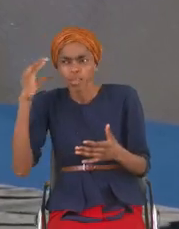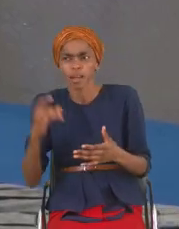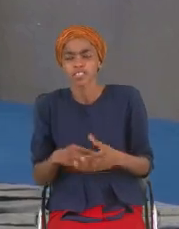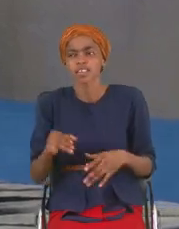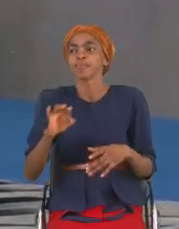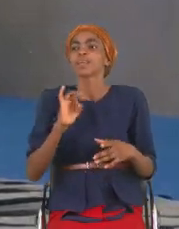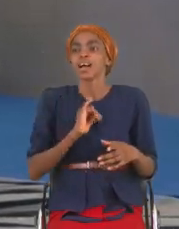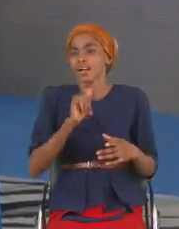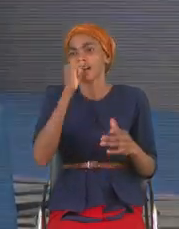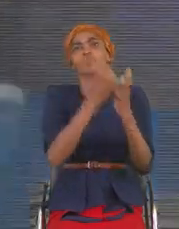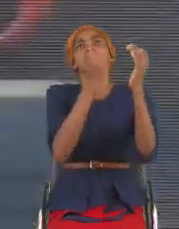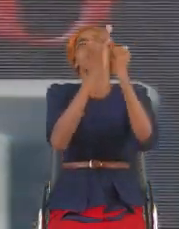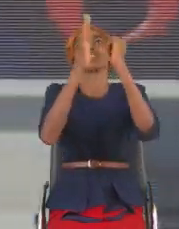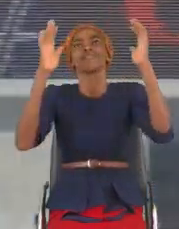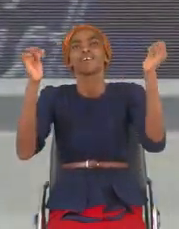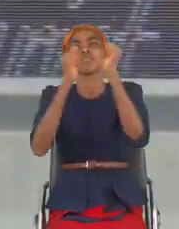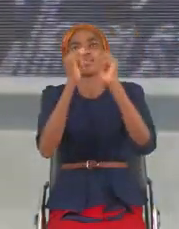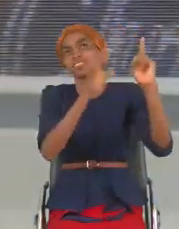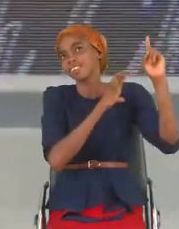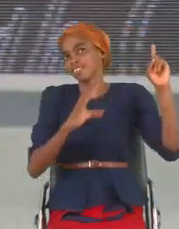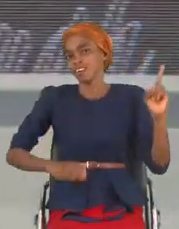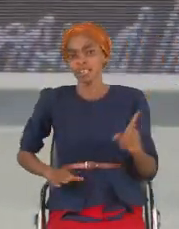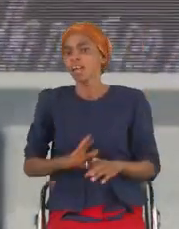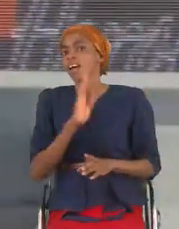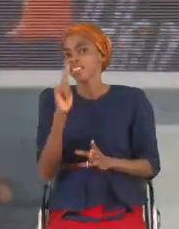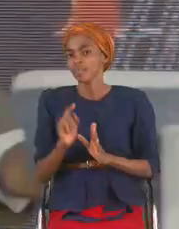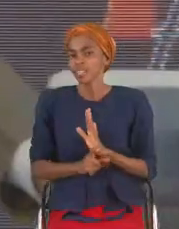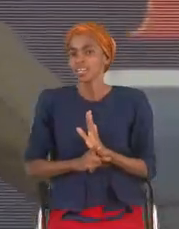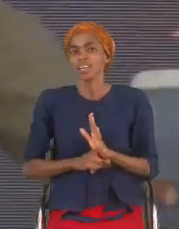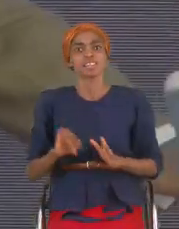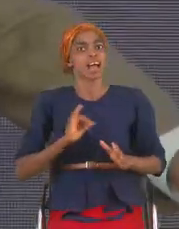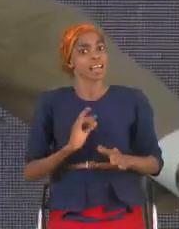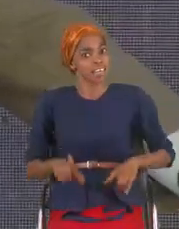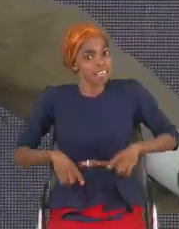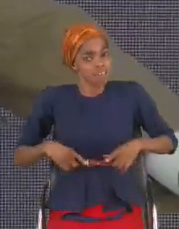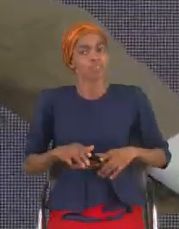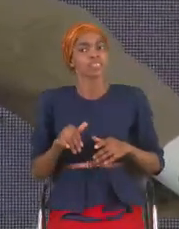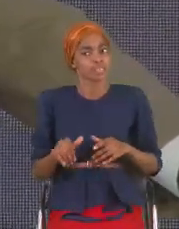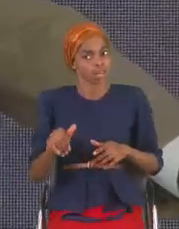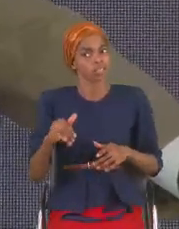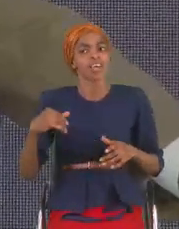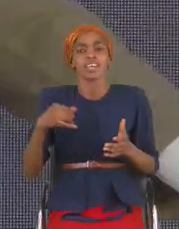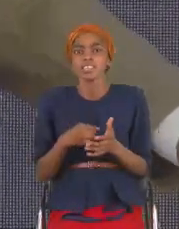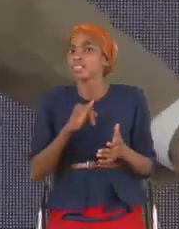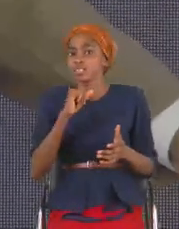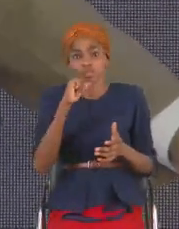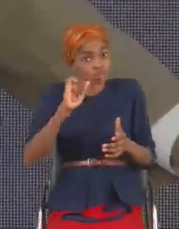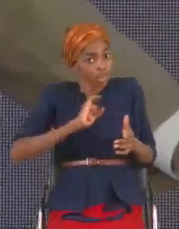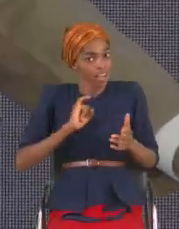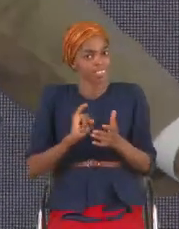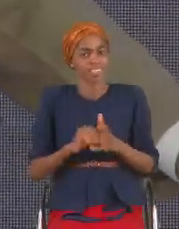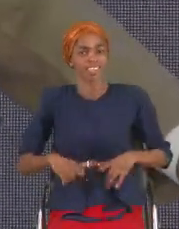am crucified with Christ. Nevertheless, I live. Yet, it is not I.